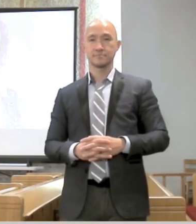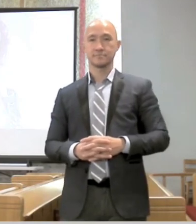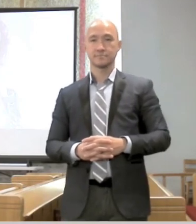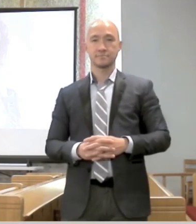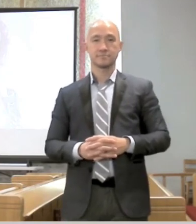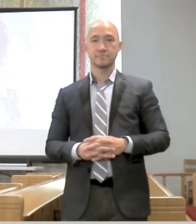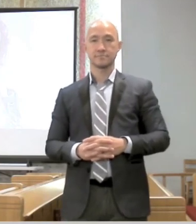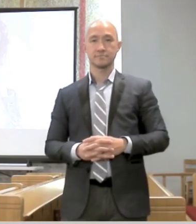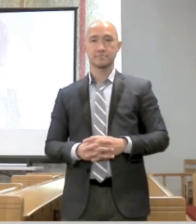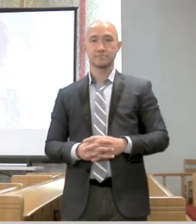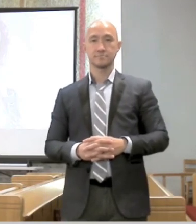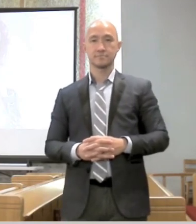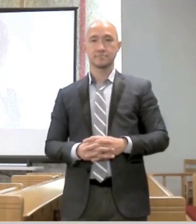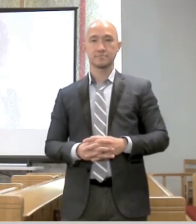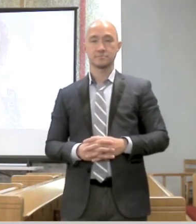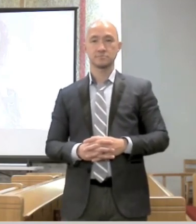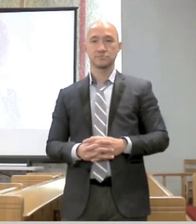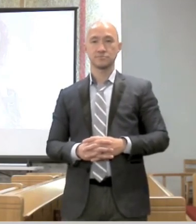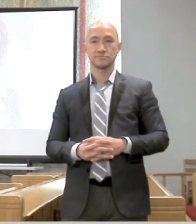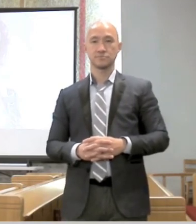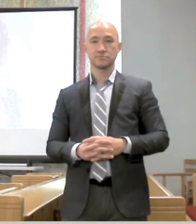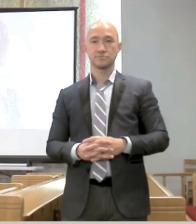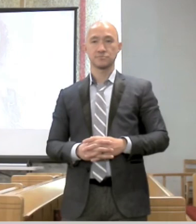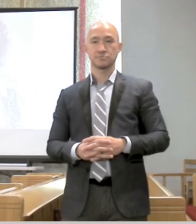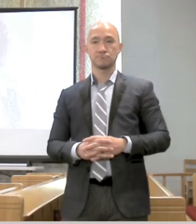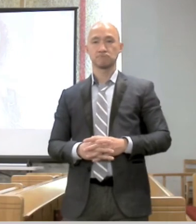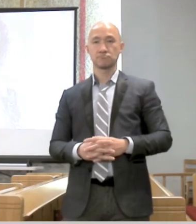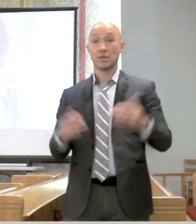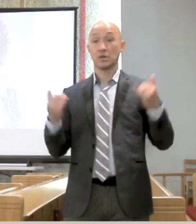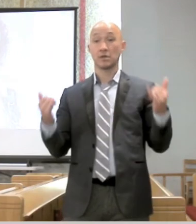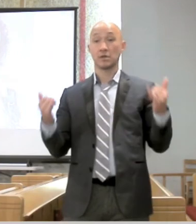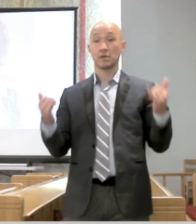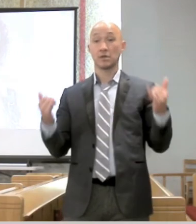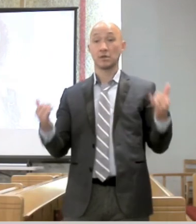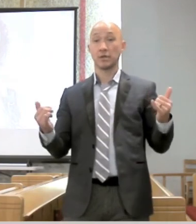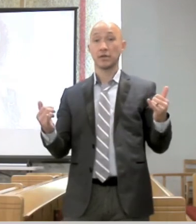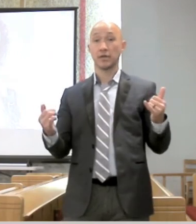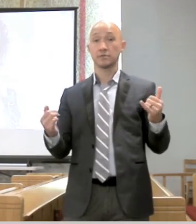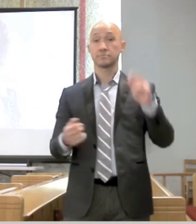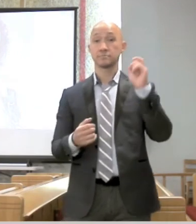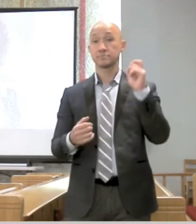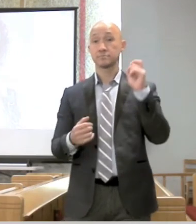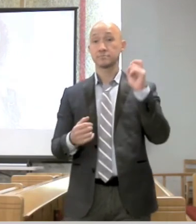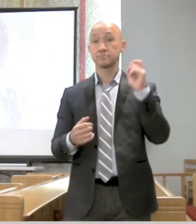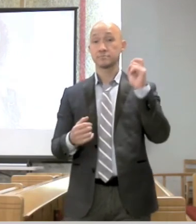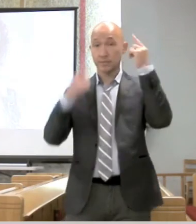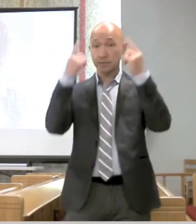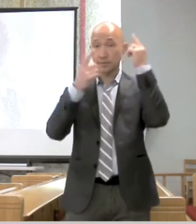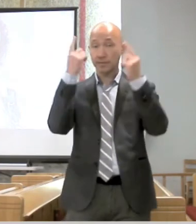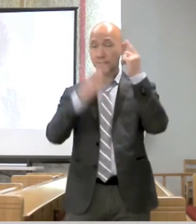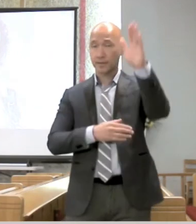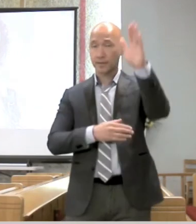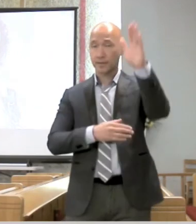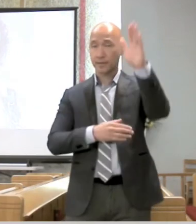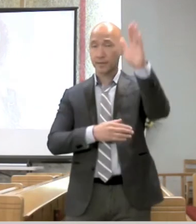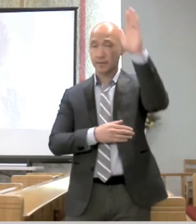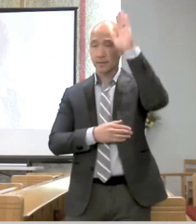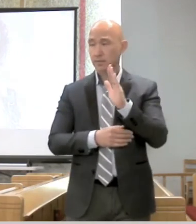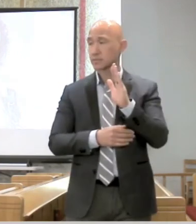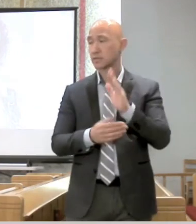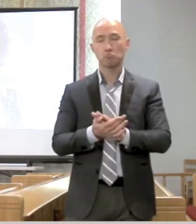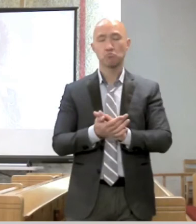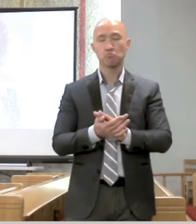intent is here. Because God sends Pilate's wife over to him, and she tells her husband